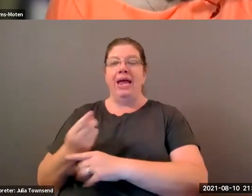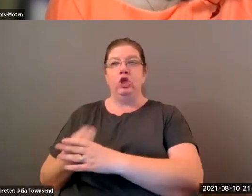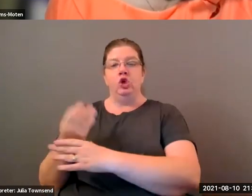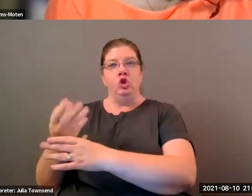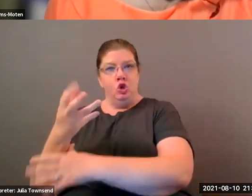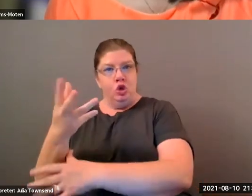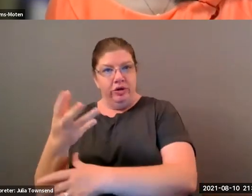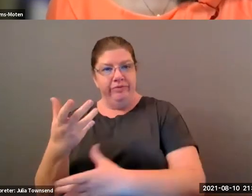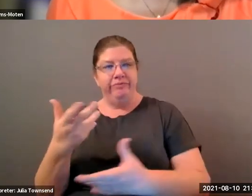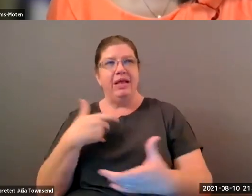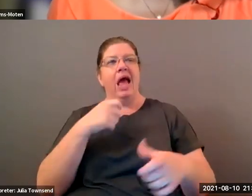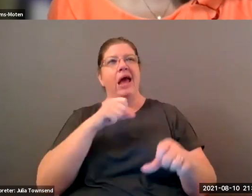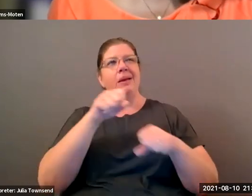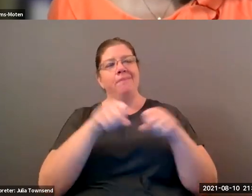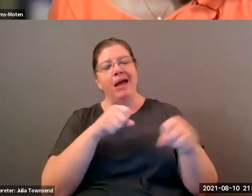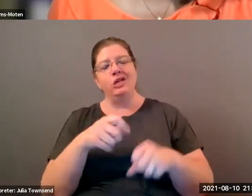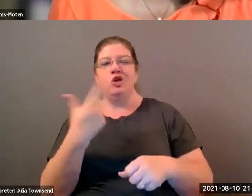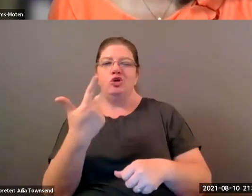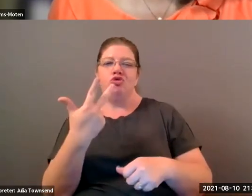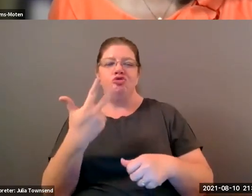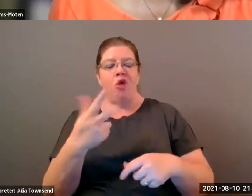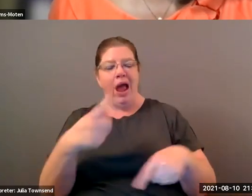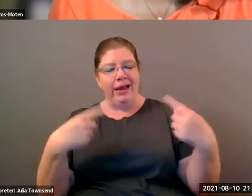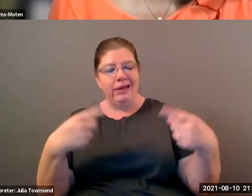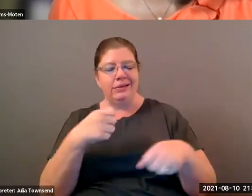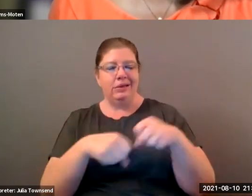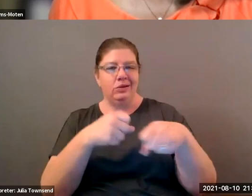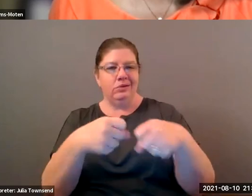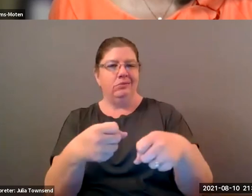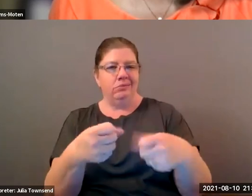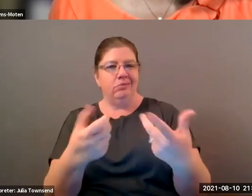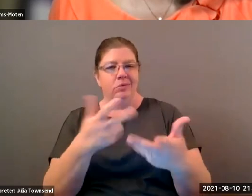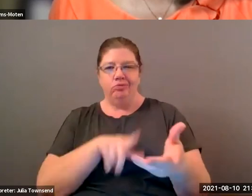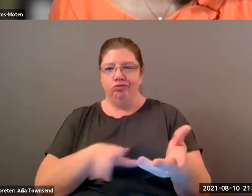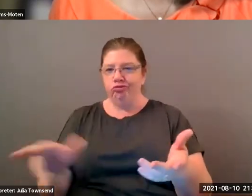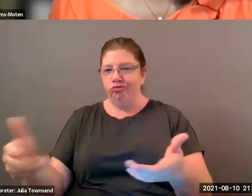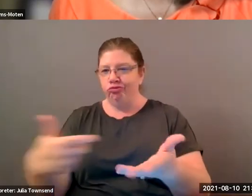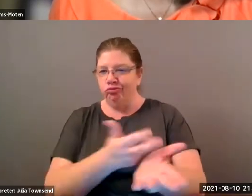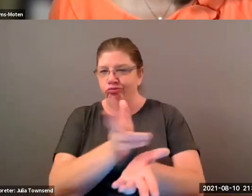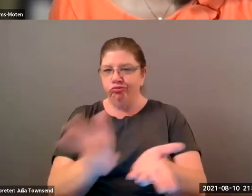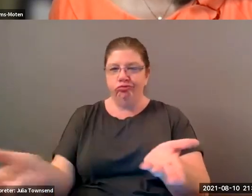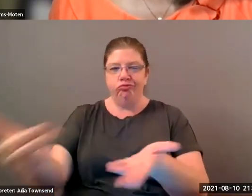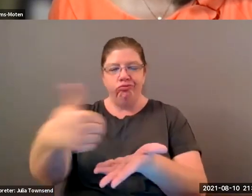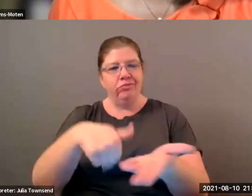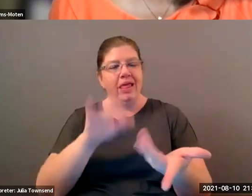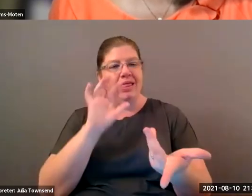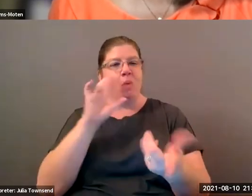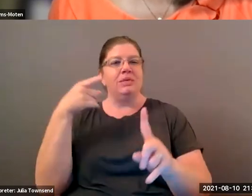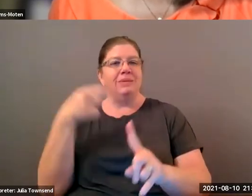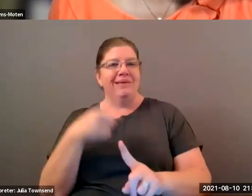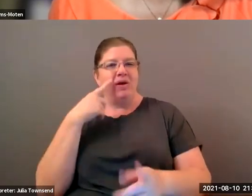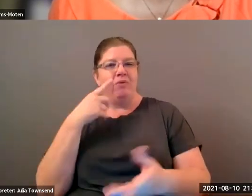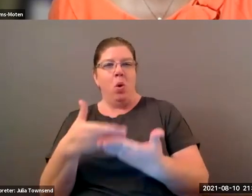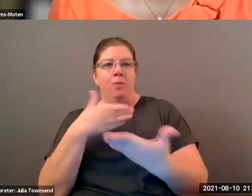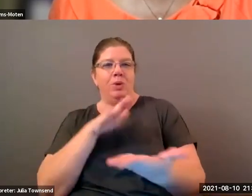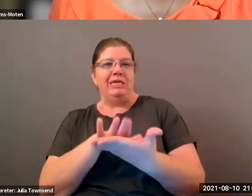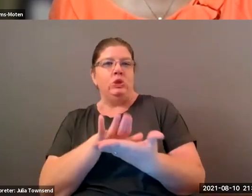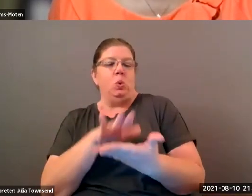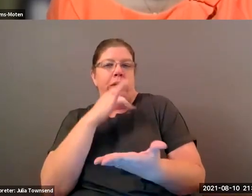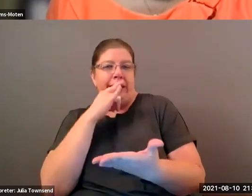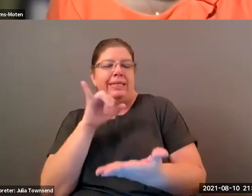bicycle, you know, tricycle course. So yes, they did. And it is specific just to preschool kids. It's that